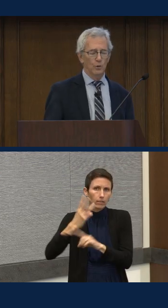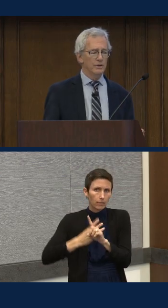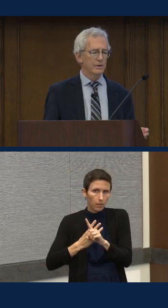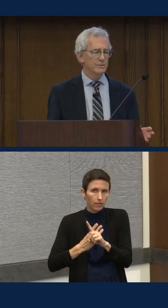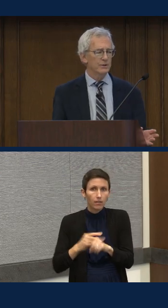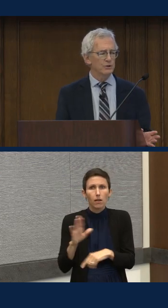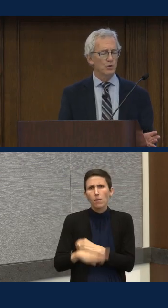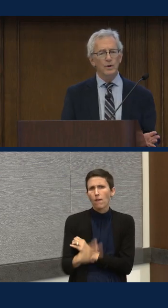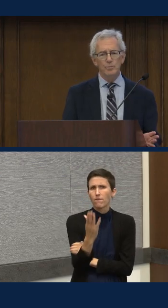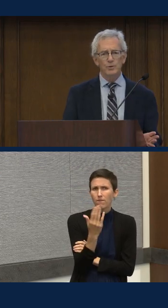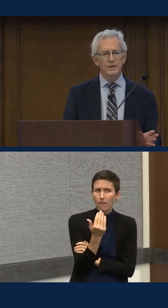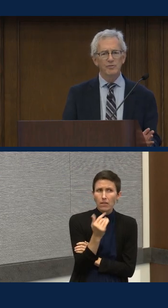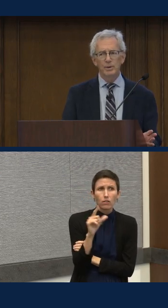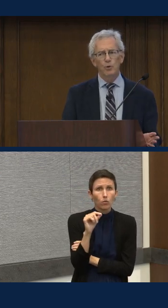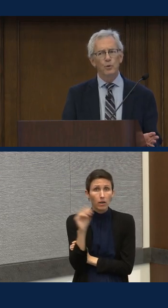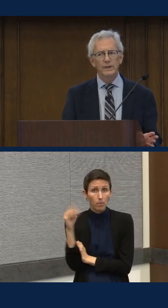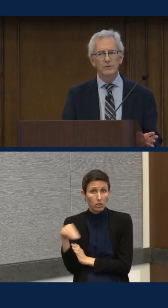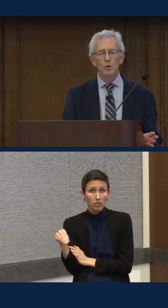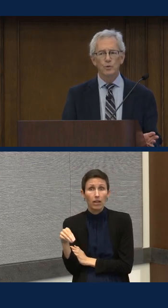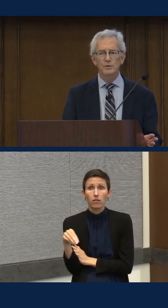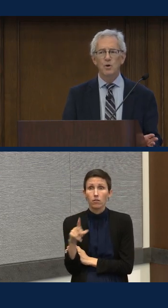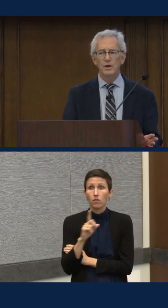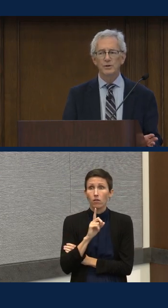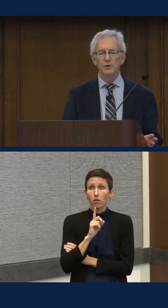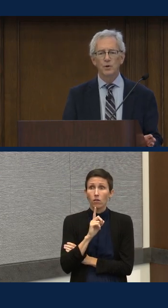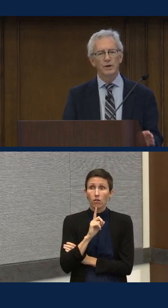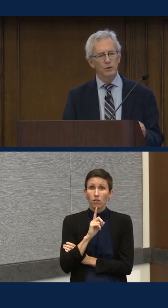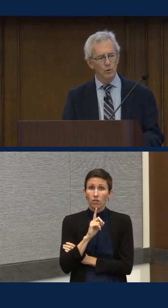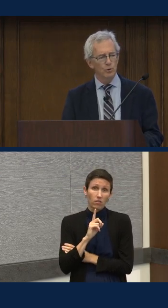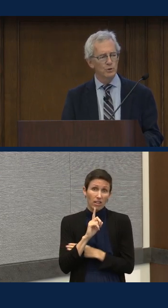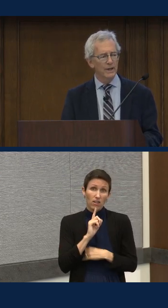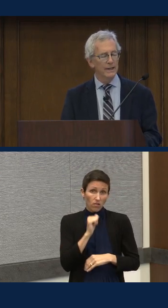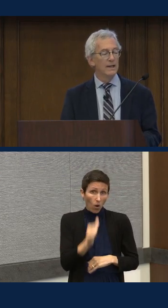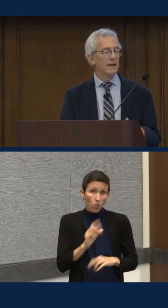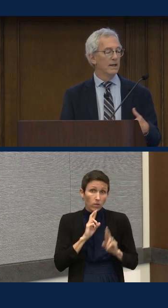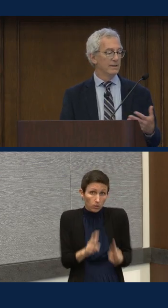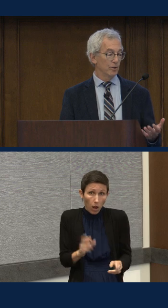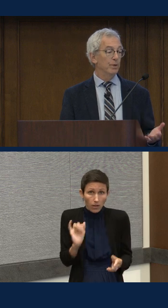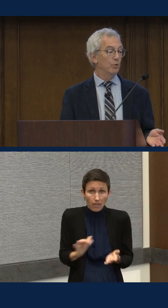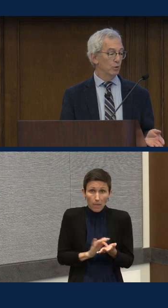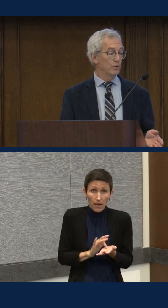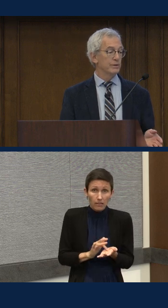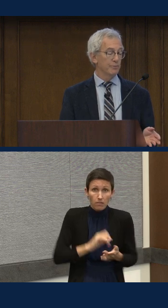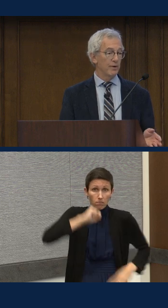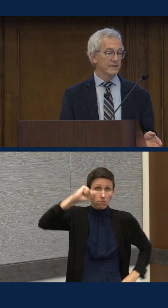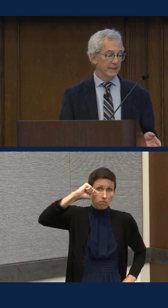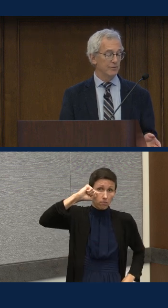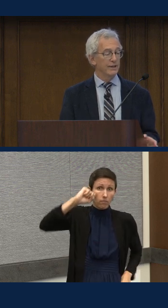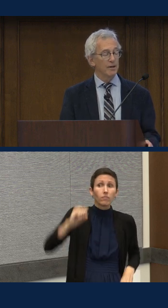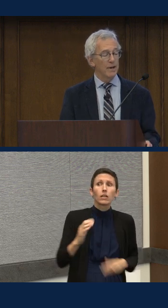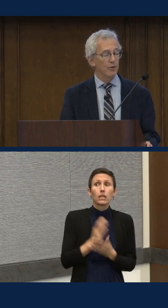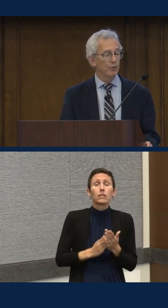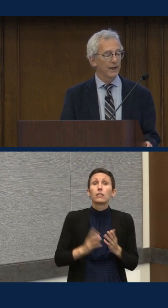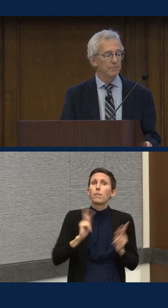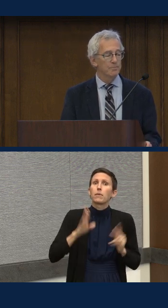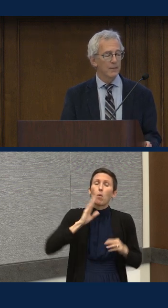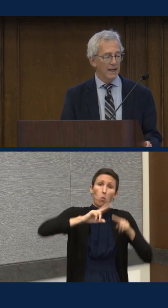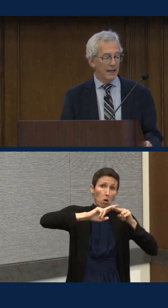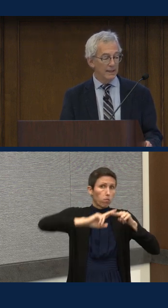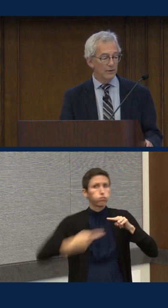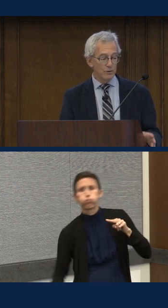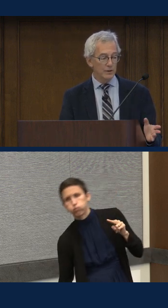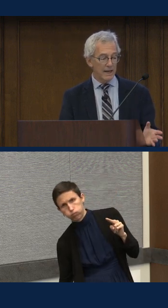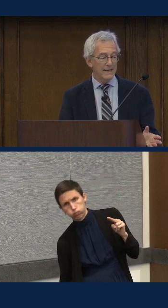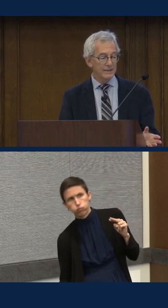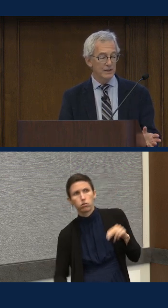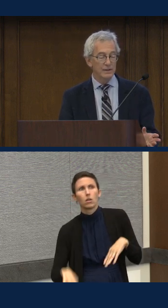15 to as much as 20% of people really don't respond to the drug and don't lose weight. Some people lose a very significant amount of weight.